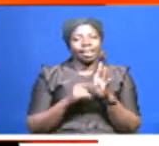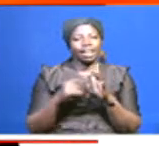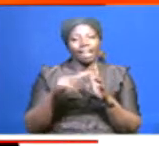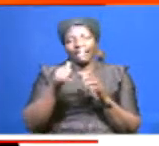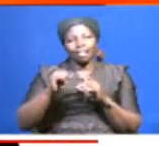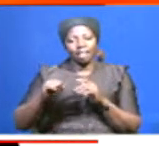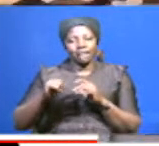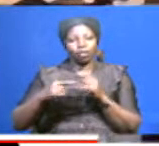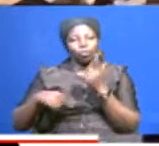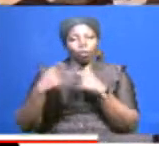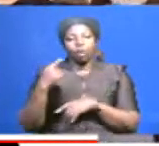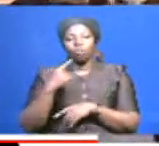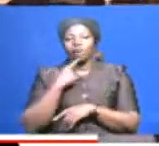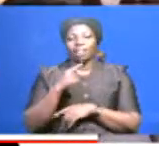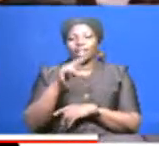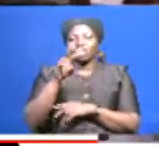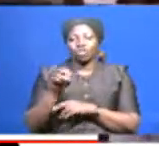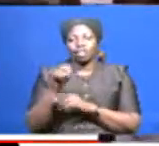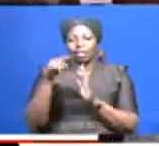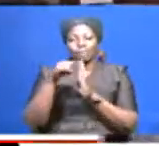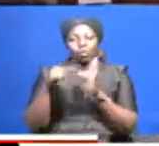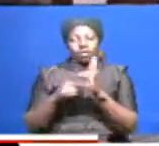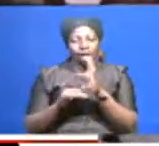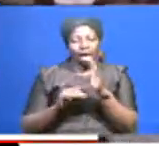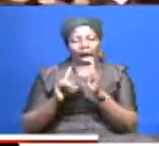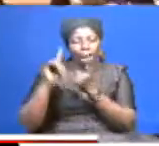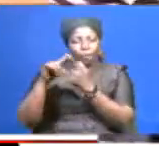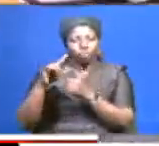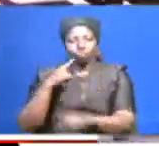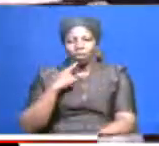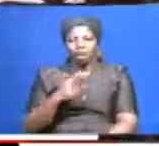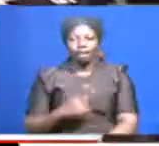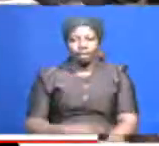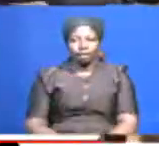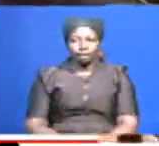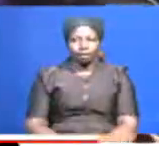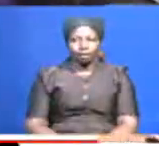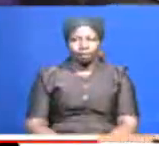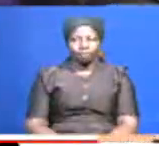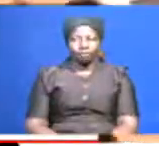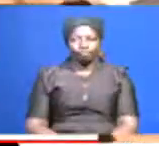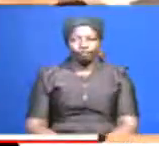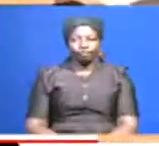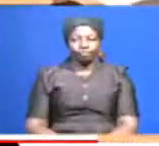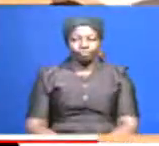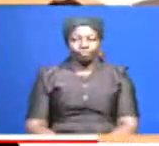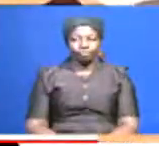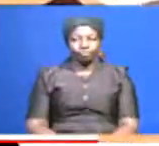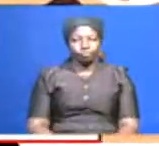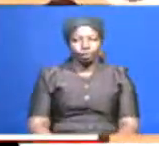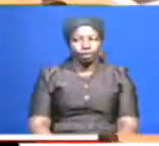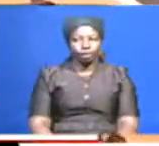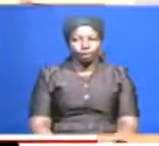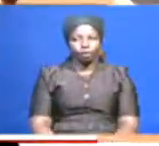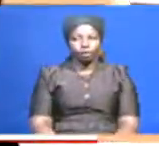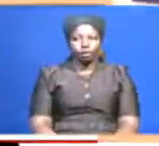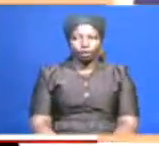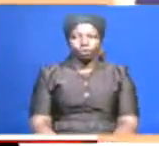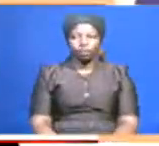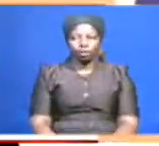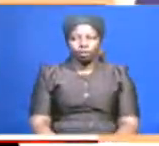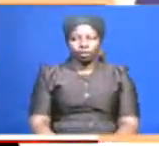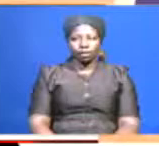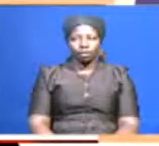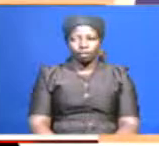100. Opening round playoff series. Beautiful pass, Draymond Green to Kevon Looney, and they get on the board